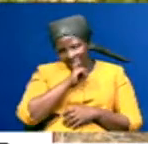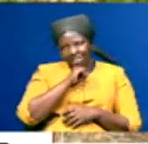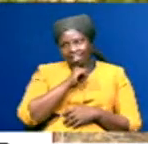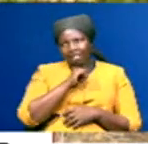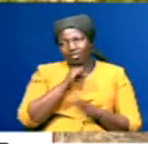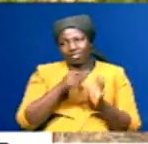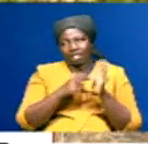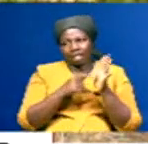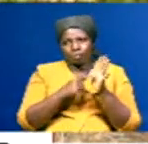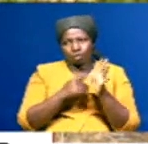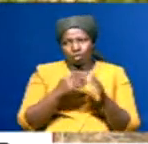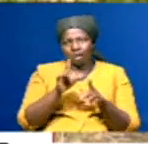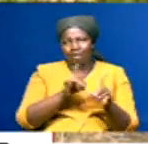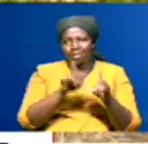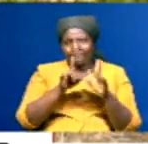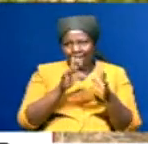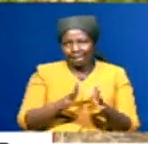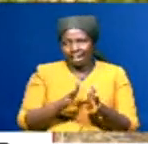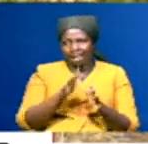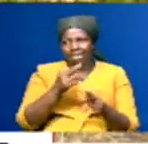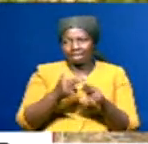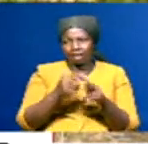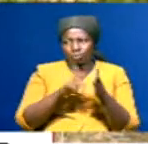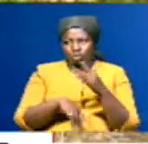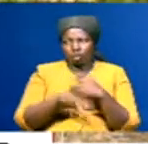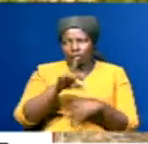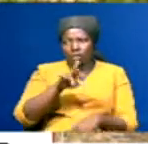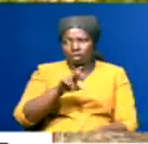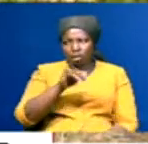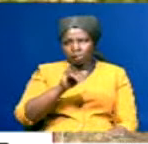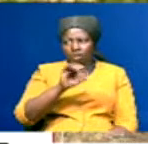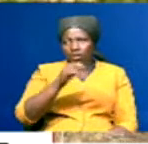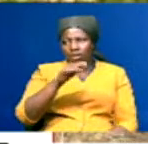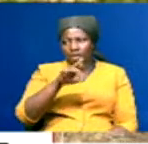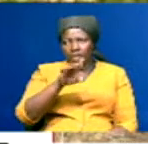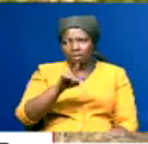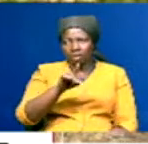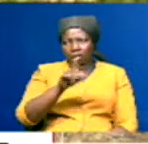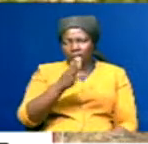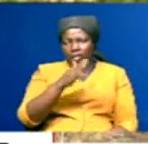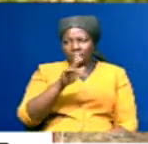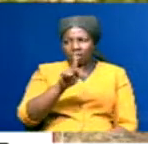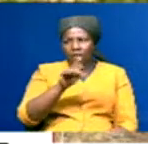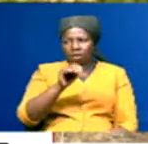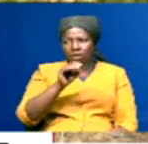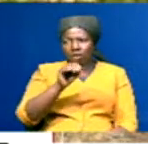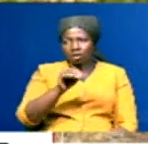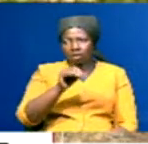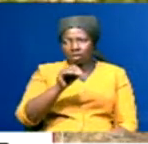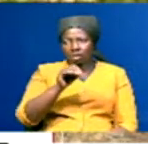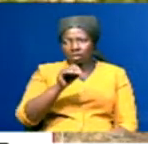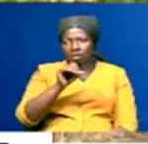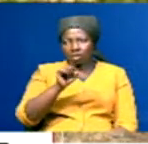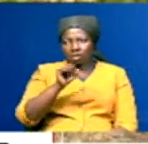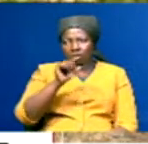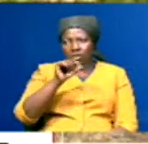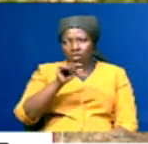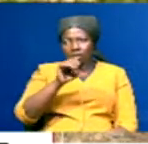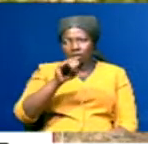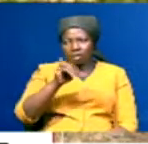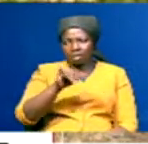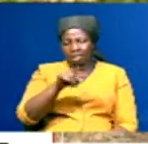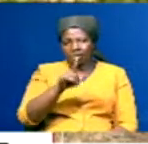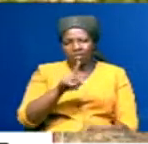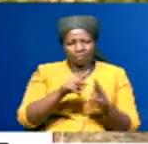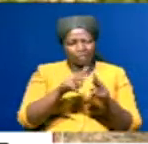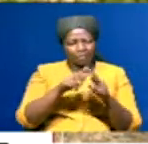the director was Richard Koske at the time. And he was very keen about it.